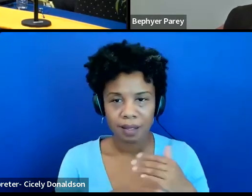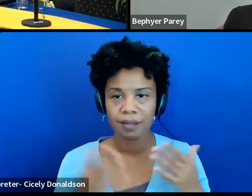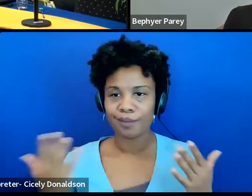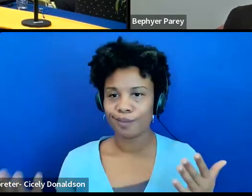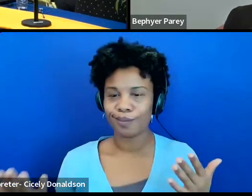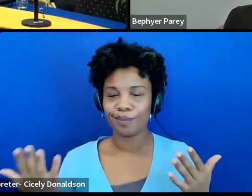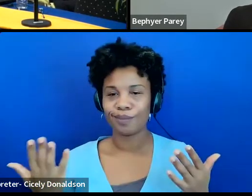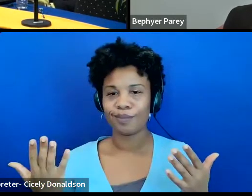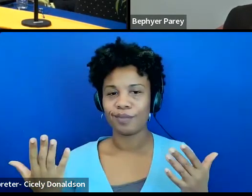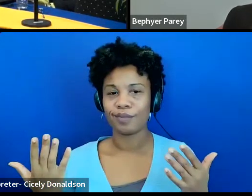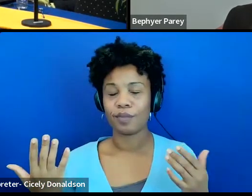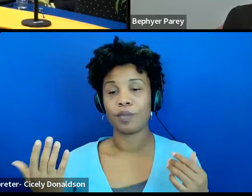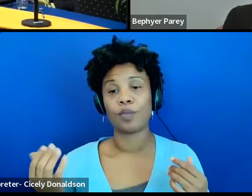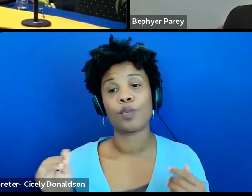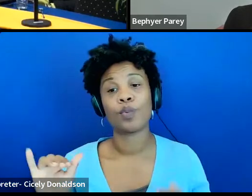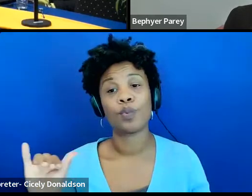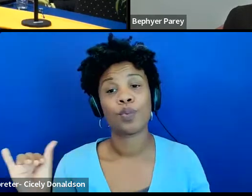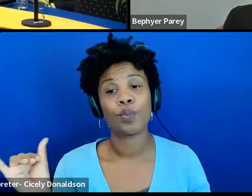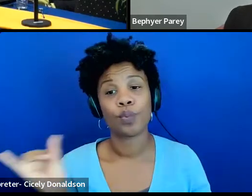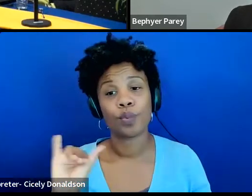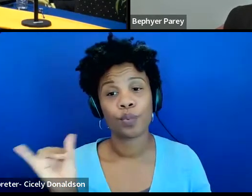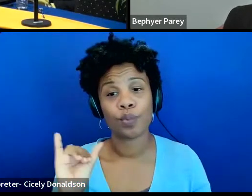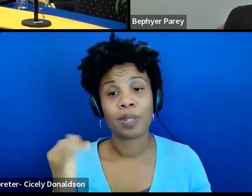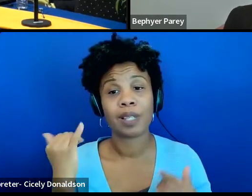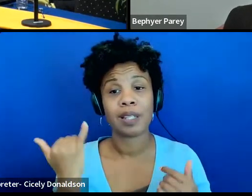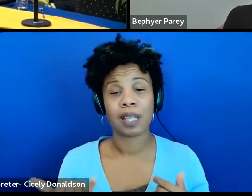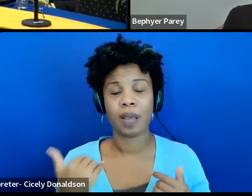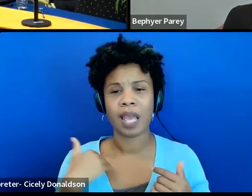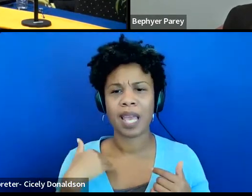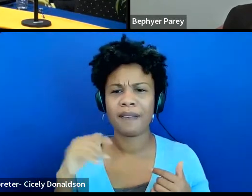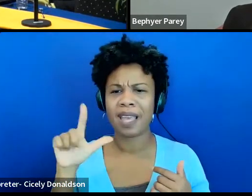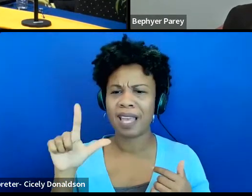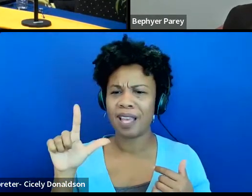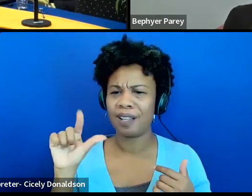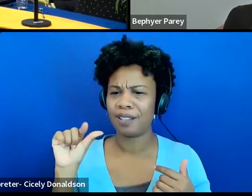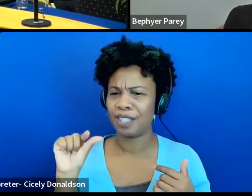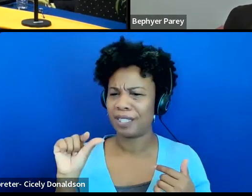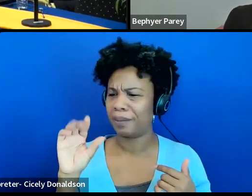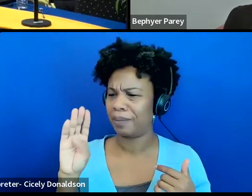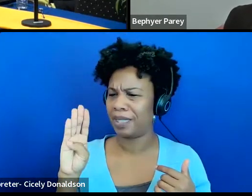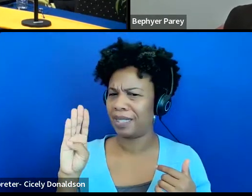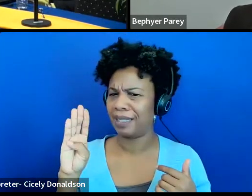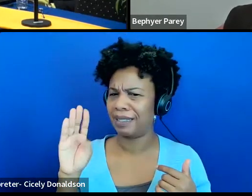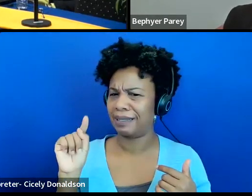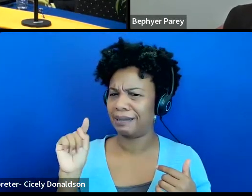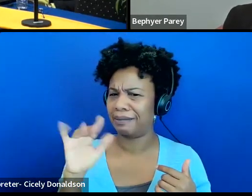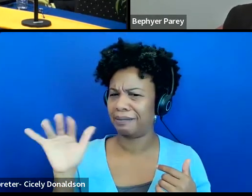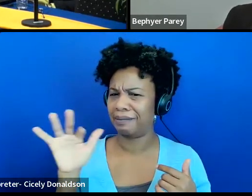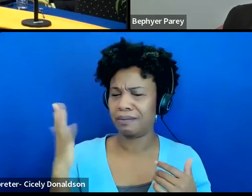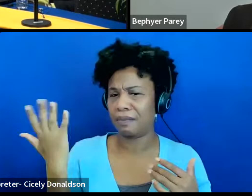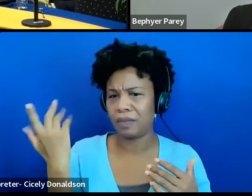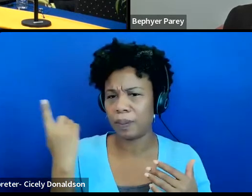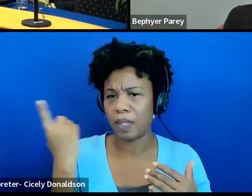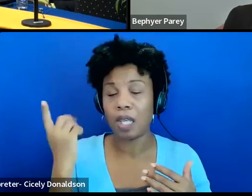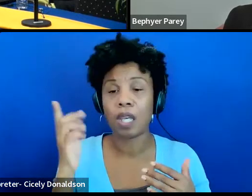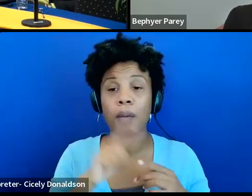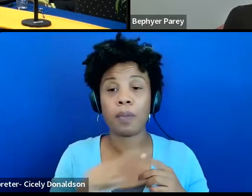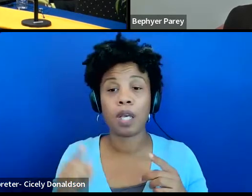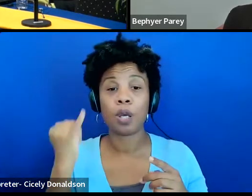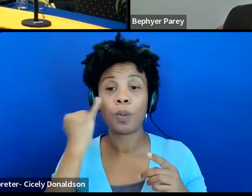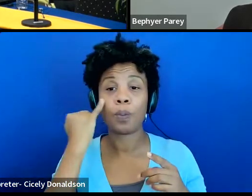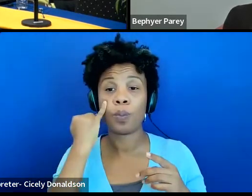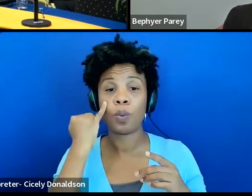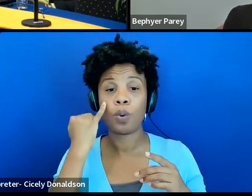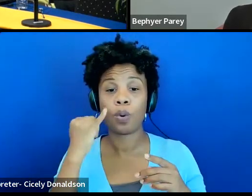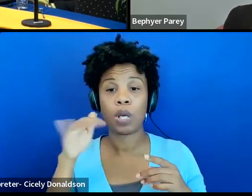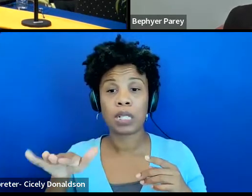situation now because of the LGBT or whatever it is, when a child comes to school now and say, I